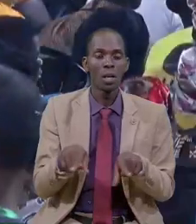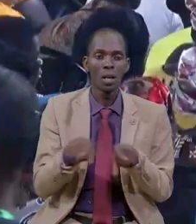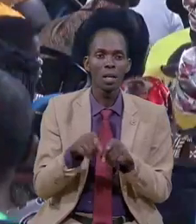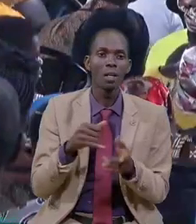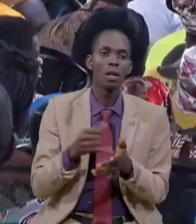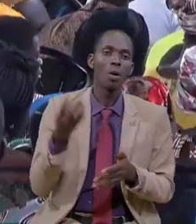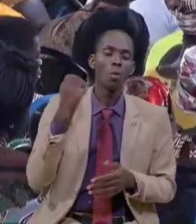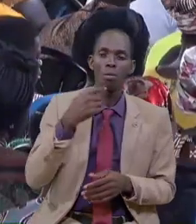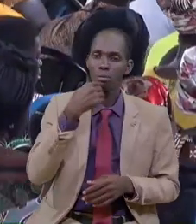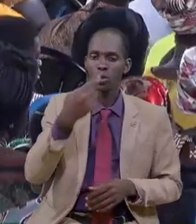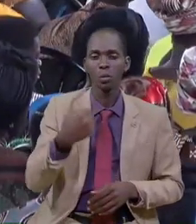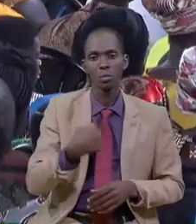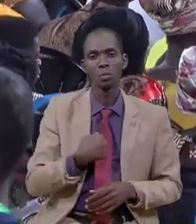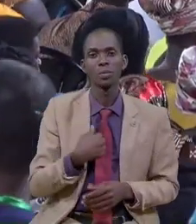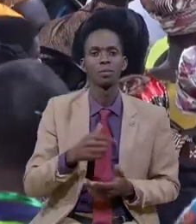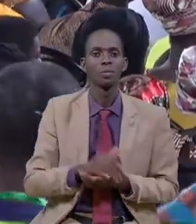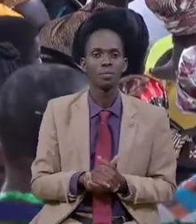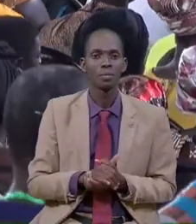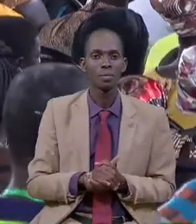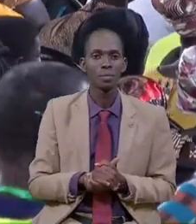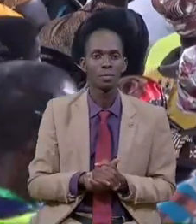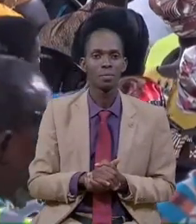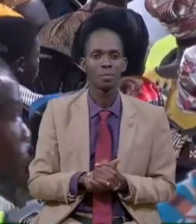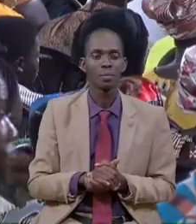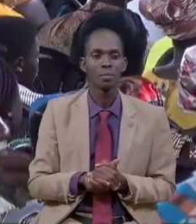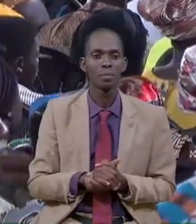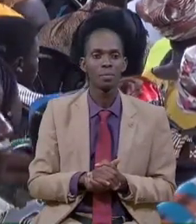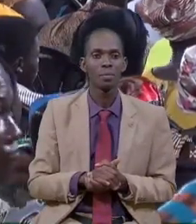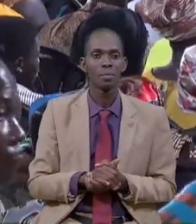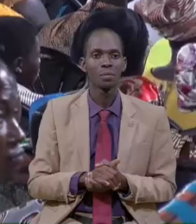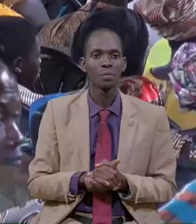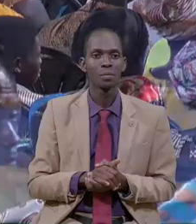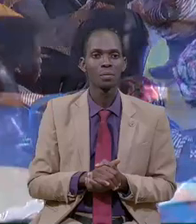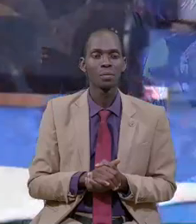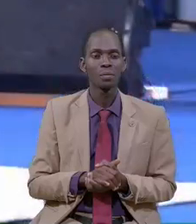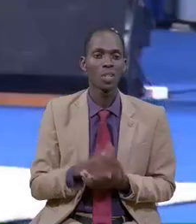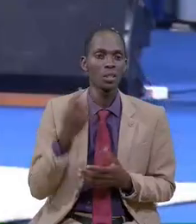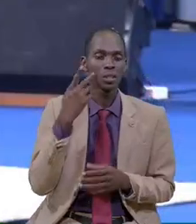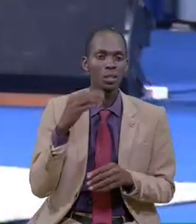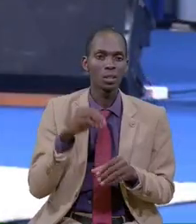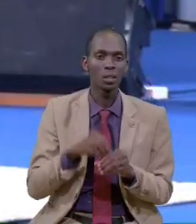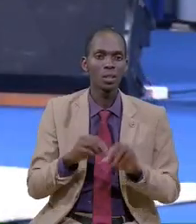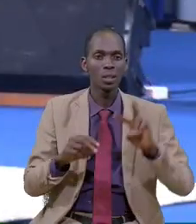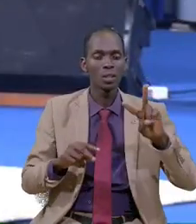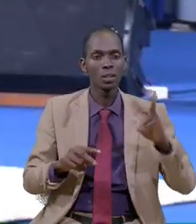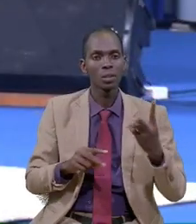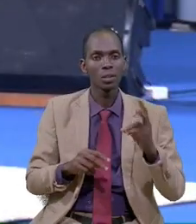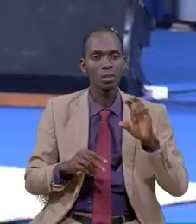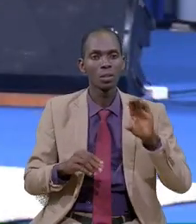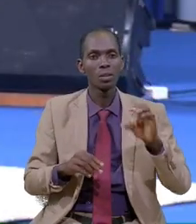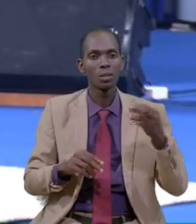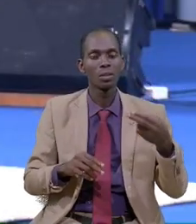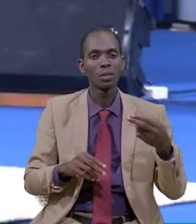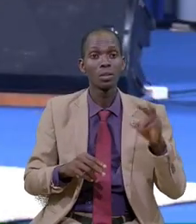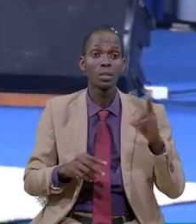told me. Car j'ai cette confiance en Dieu qu'il en sera comme il m'a été dit. Look at 2 Corinthians chapter